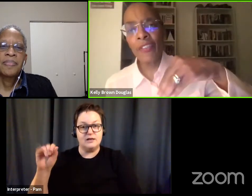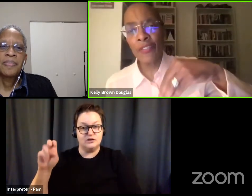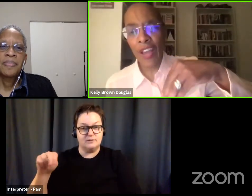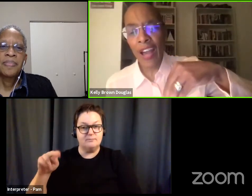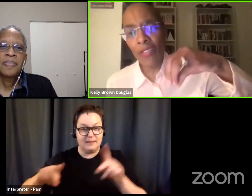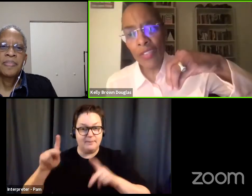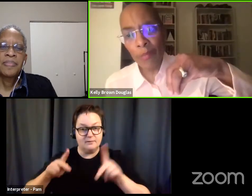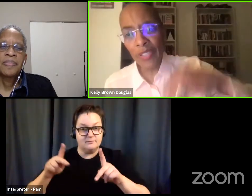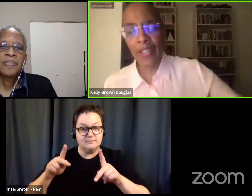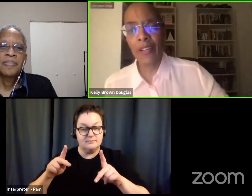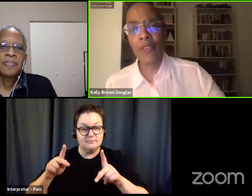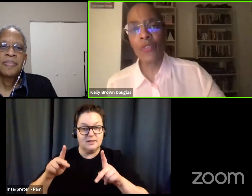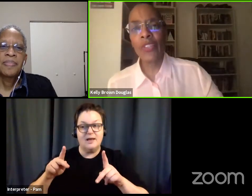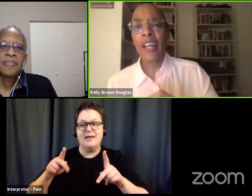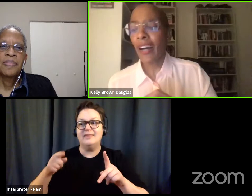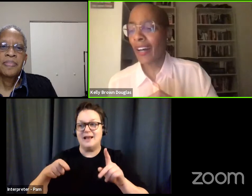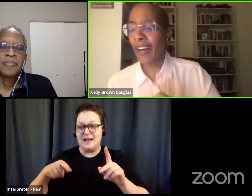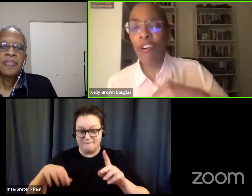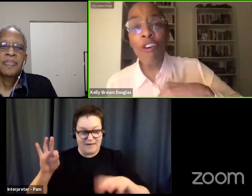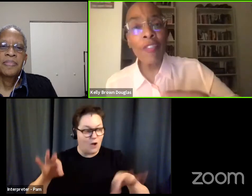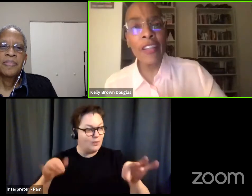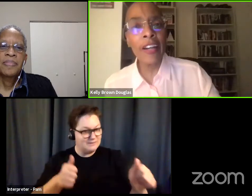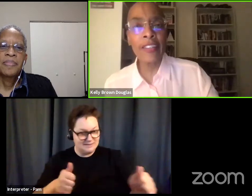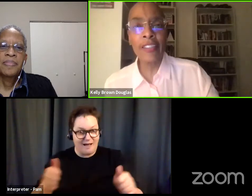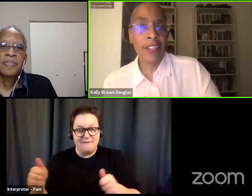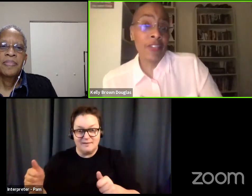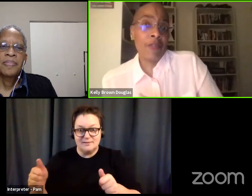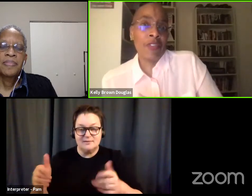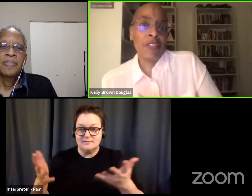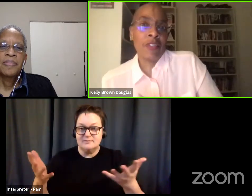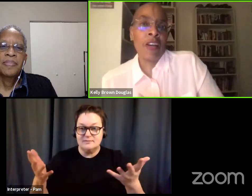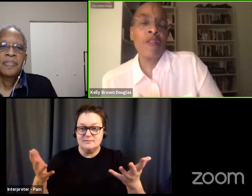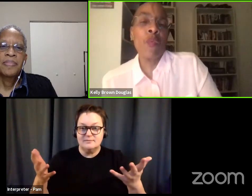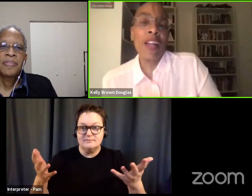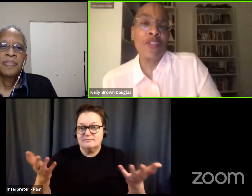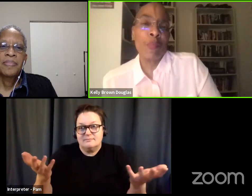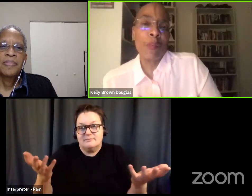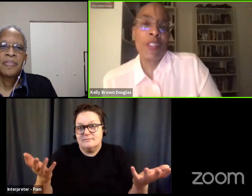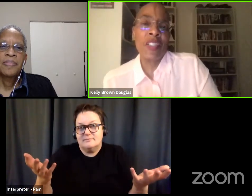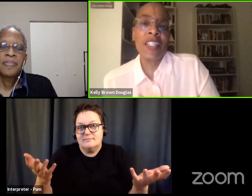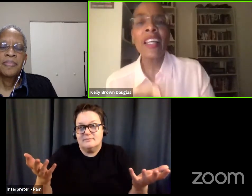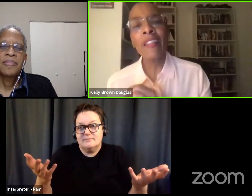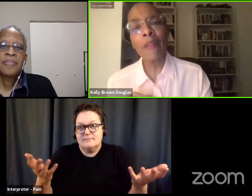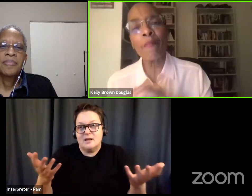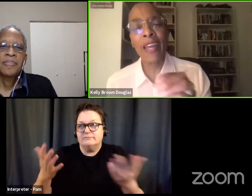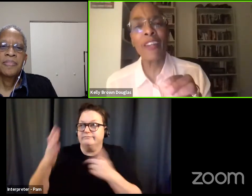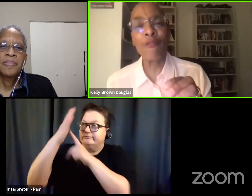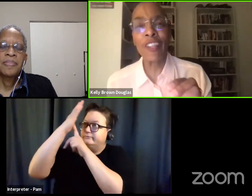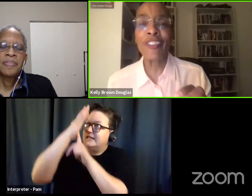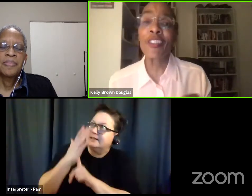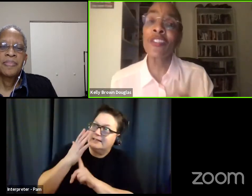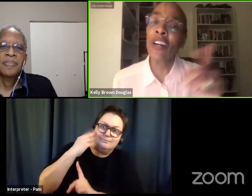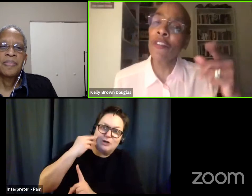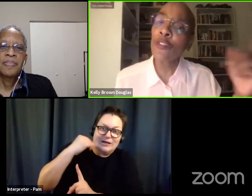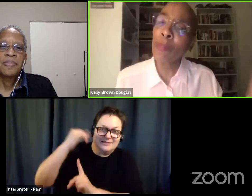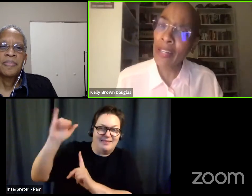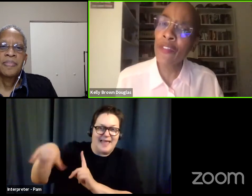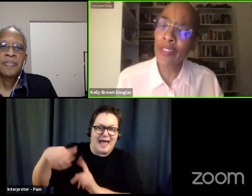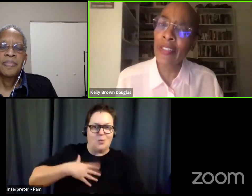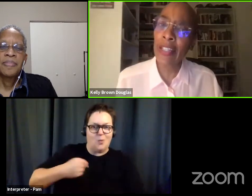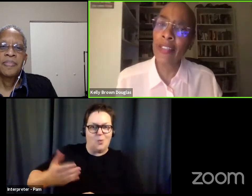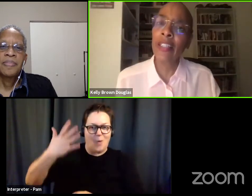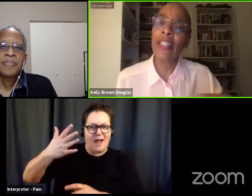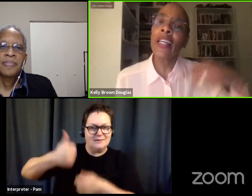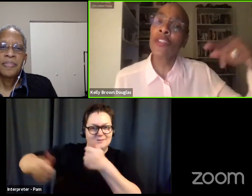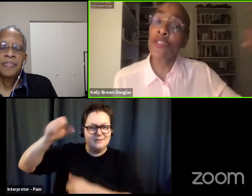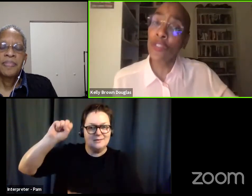have found themselves on the under, because of white supremacy that manifested itself as